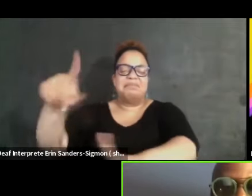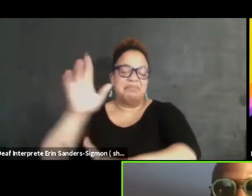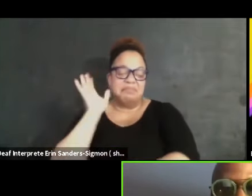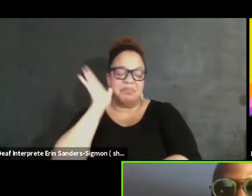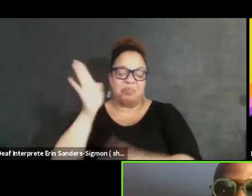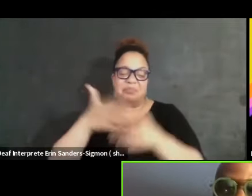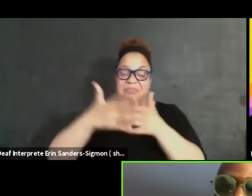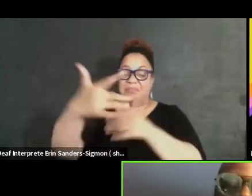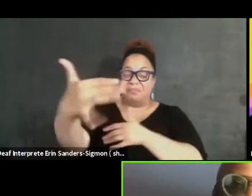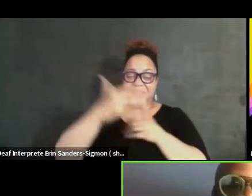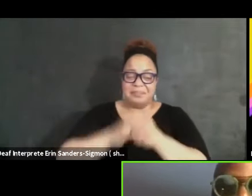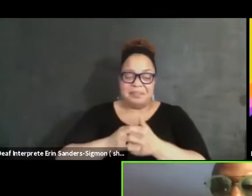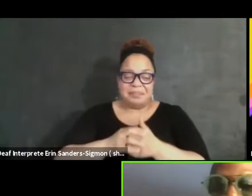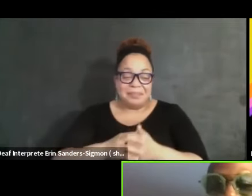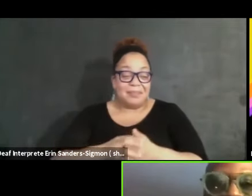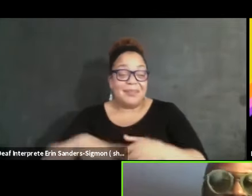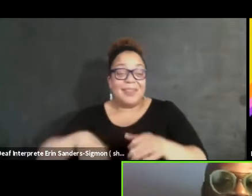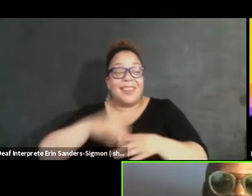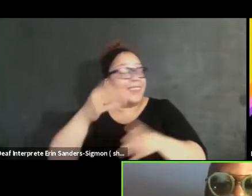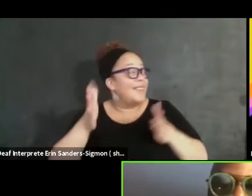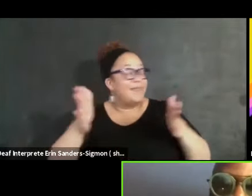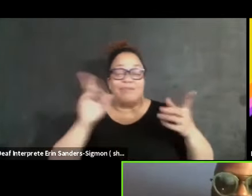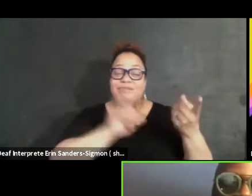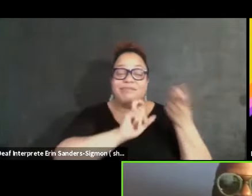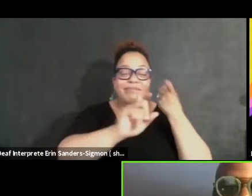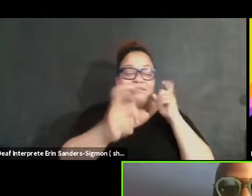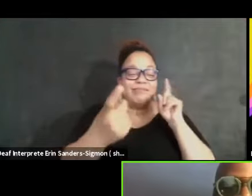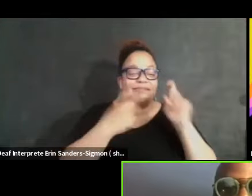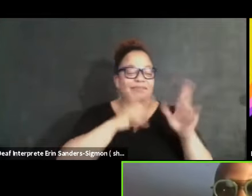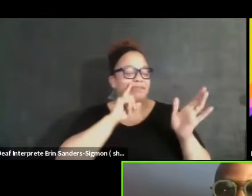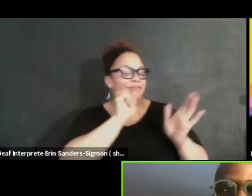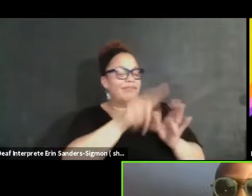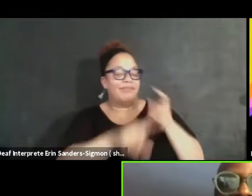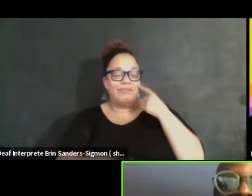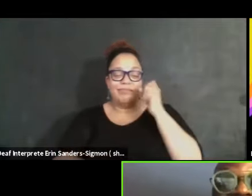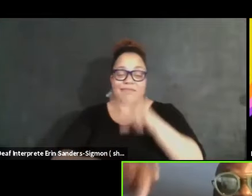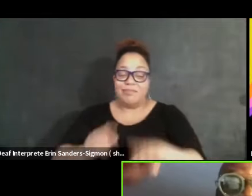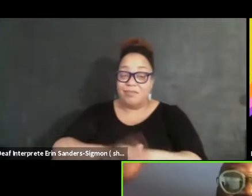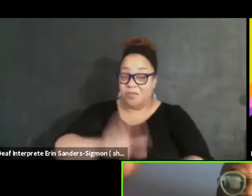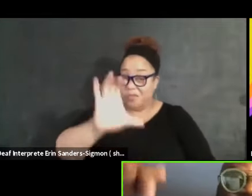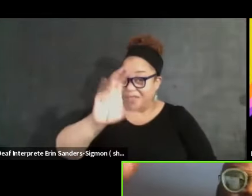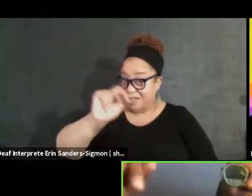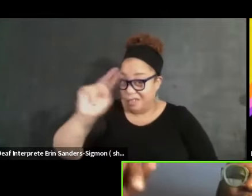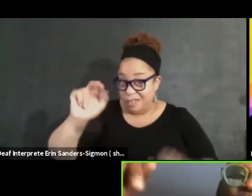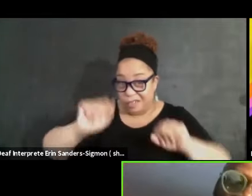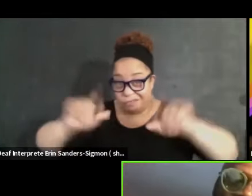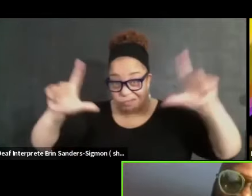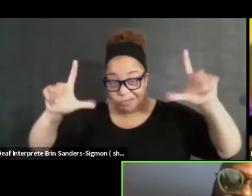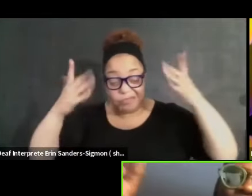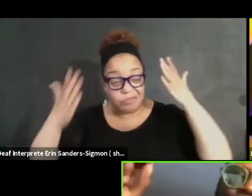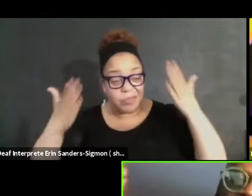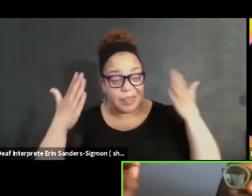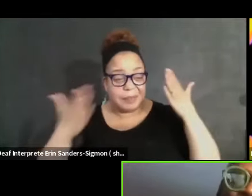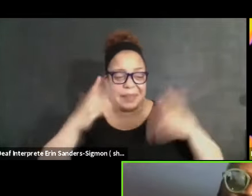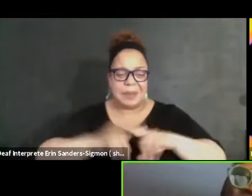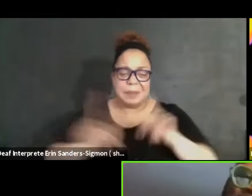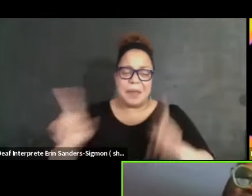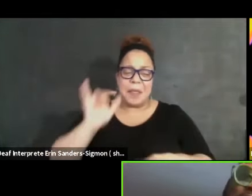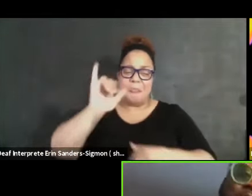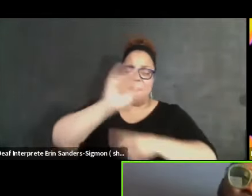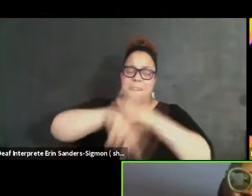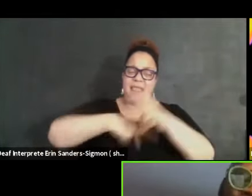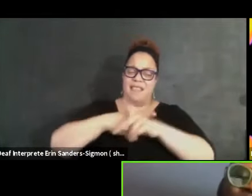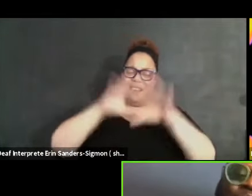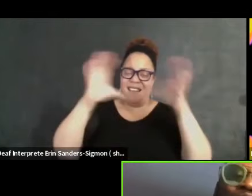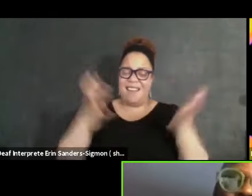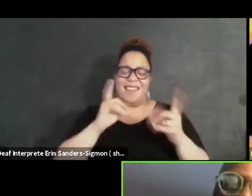streets, you might see it on CNN or your local broadcast, but that dialogue right there is what Brave New Voices